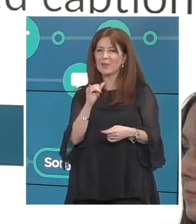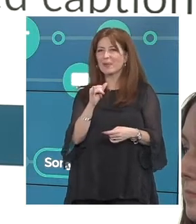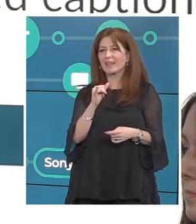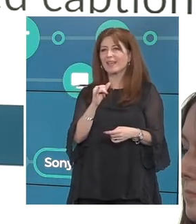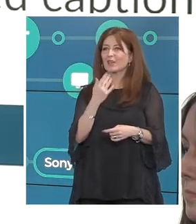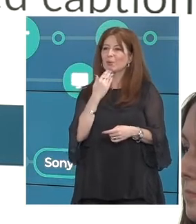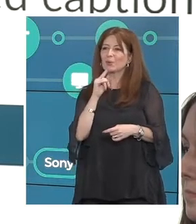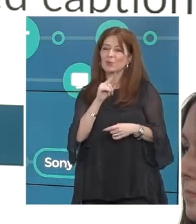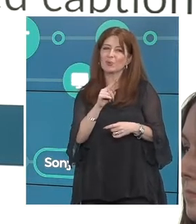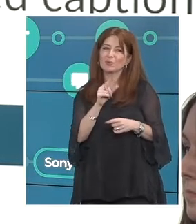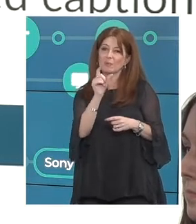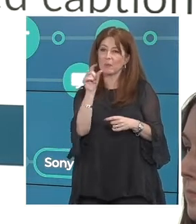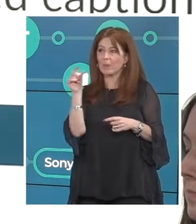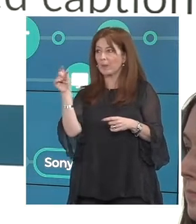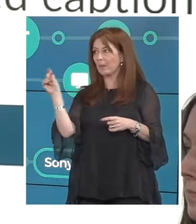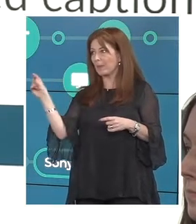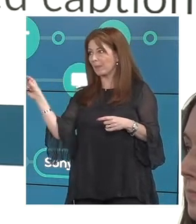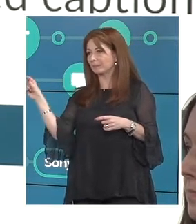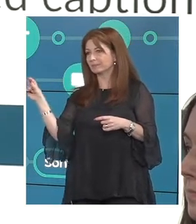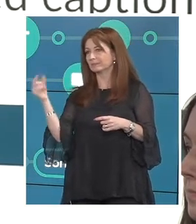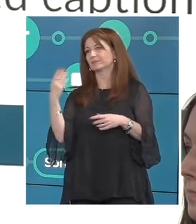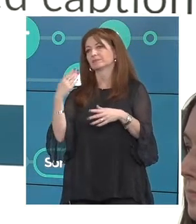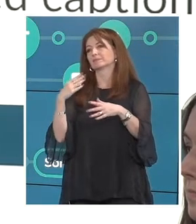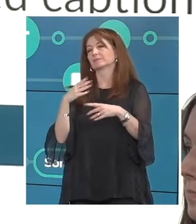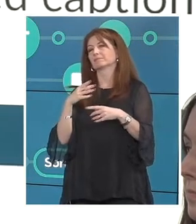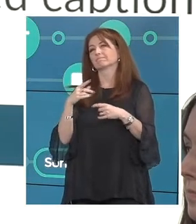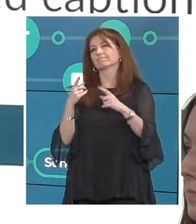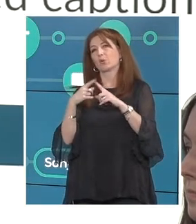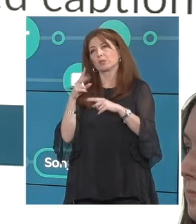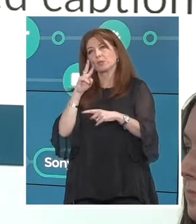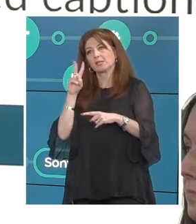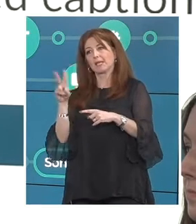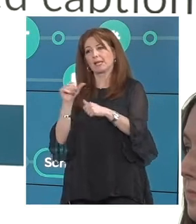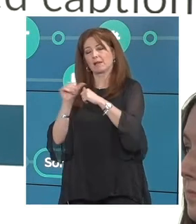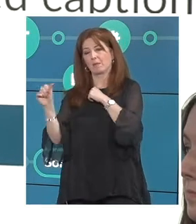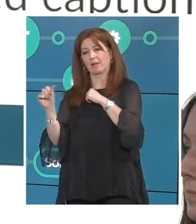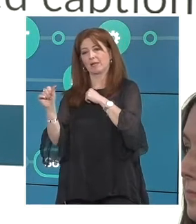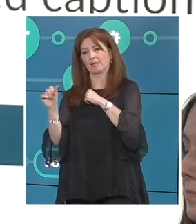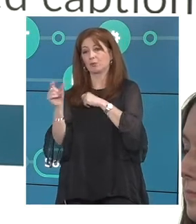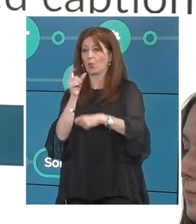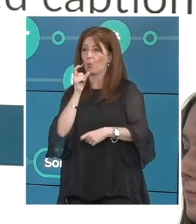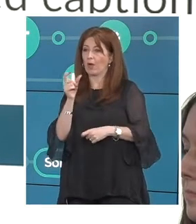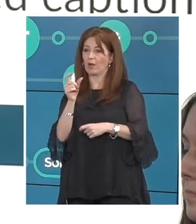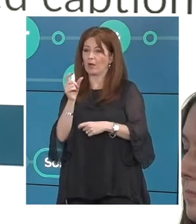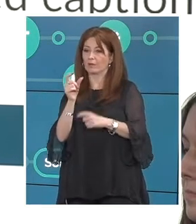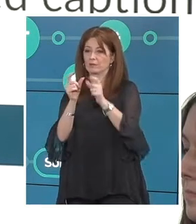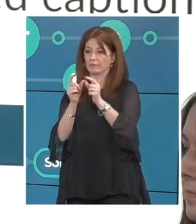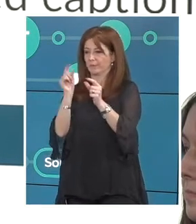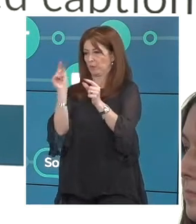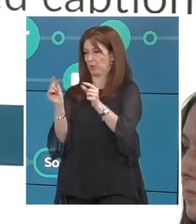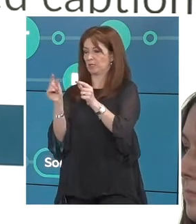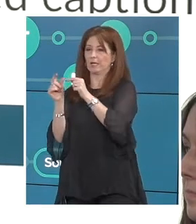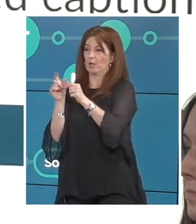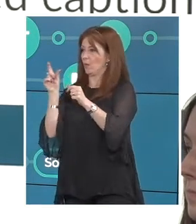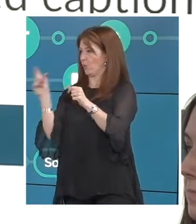long list of emojis all in one post. I've also seen some companies using where you have a word and then an emoji and then a word and then an